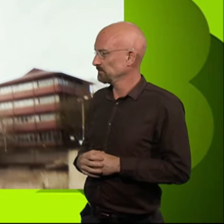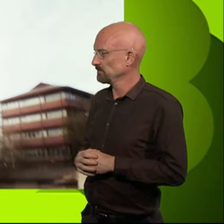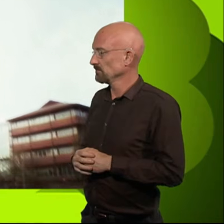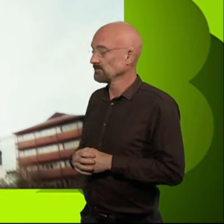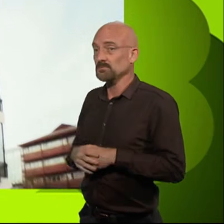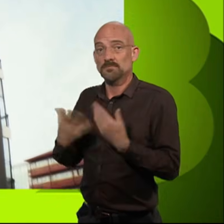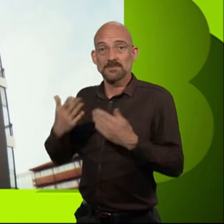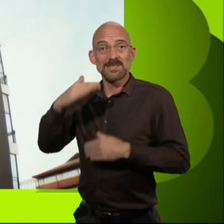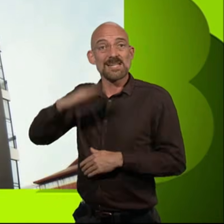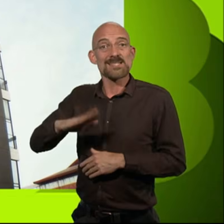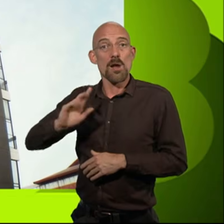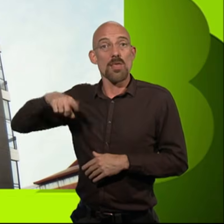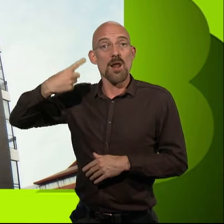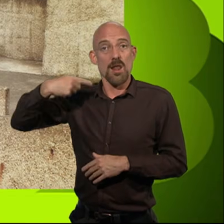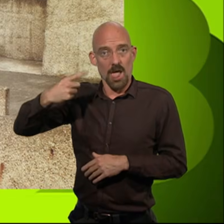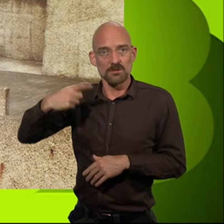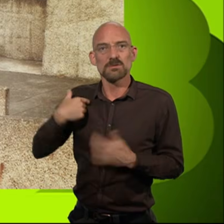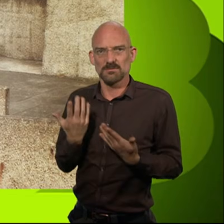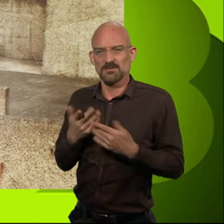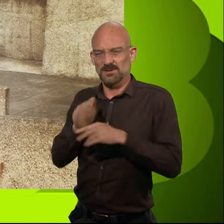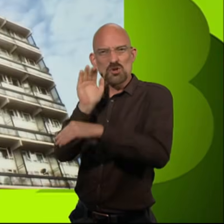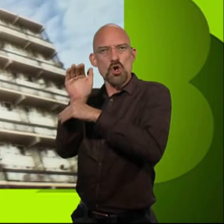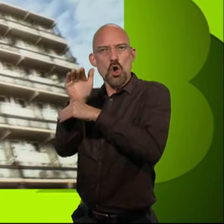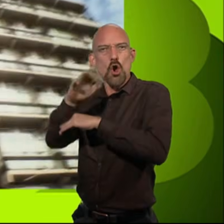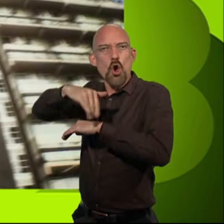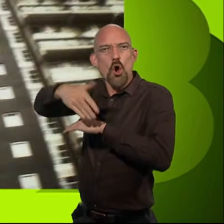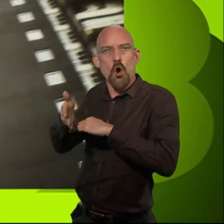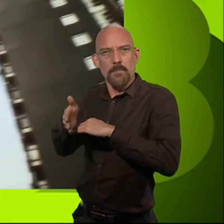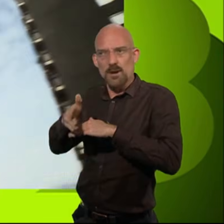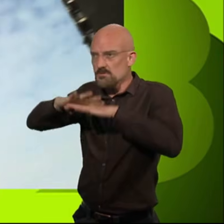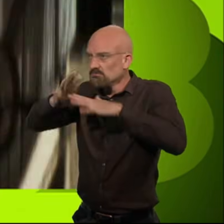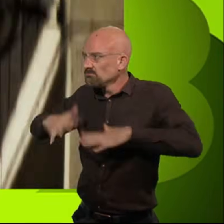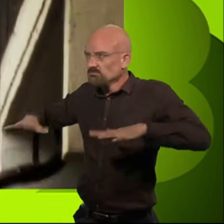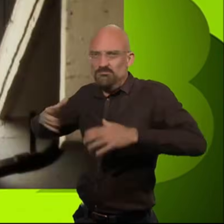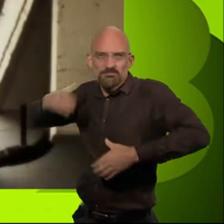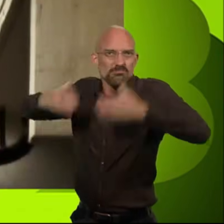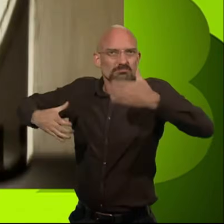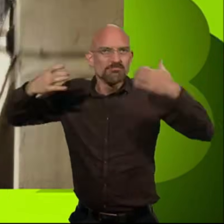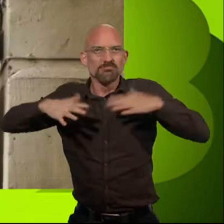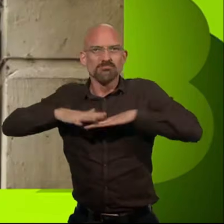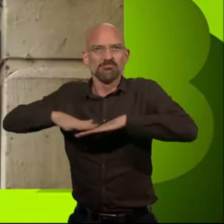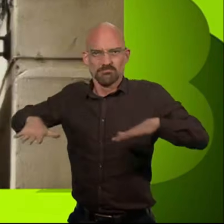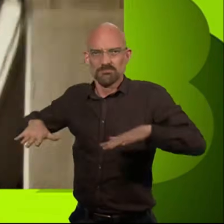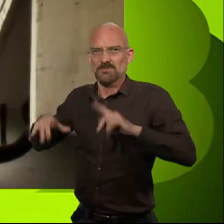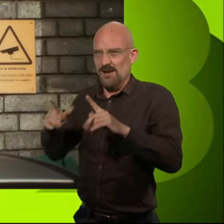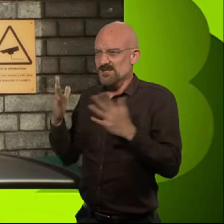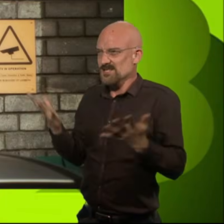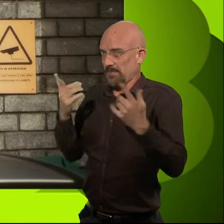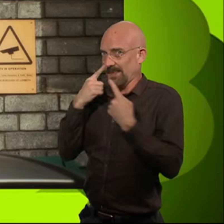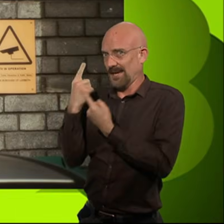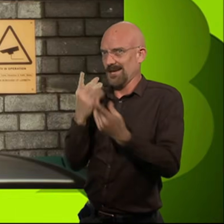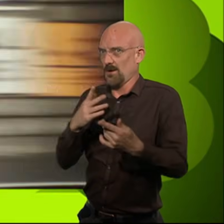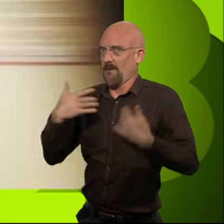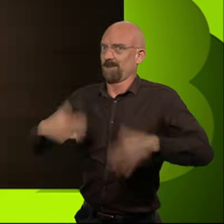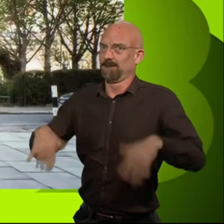This is South London, a deserted urban landscape, and a stage to showcase something spectacular.